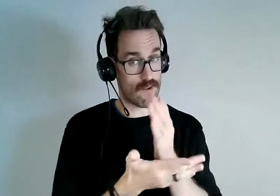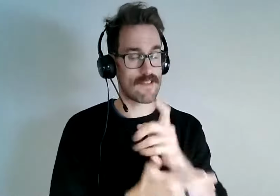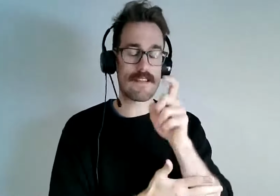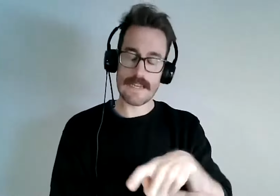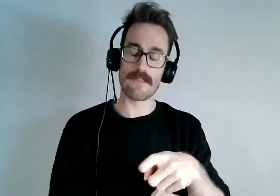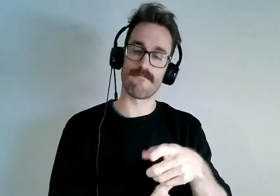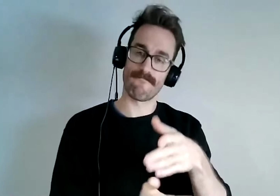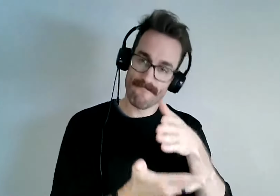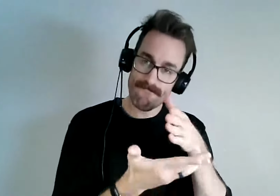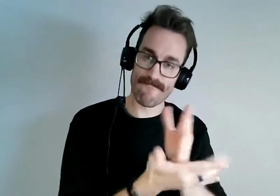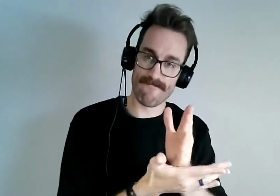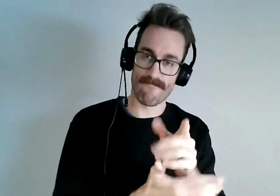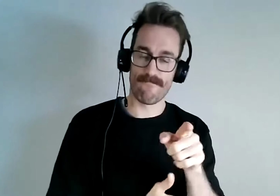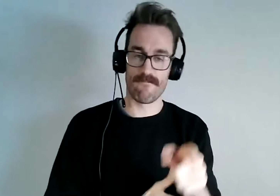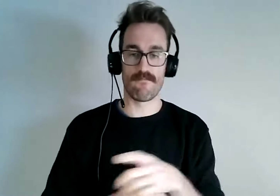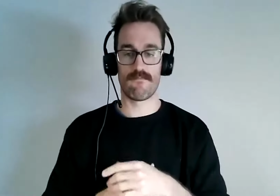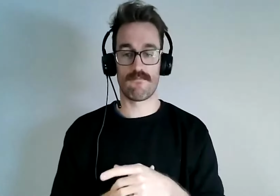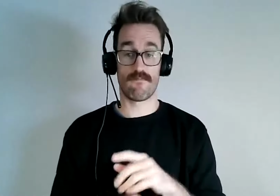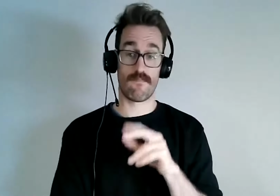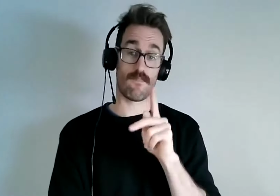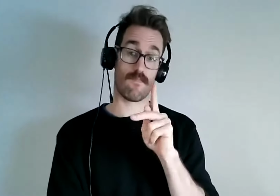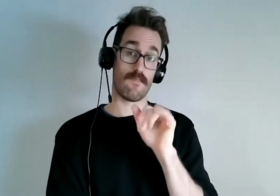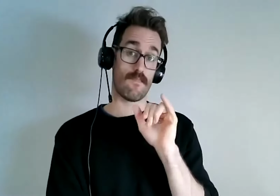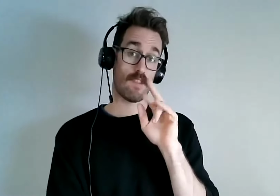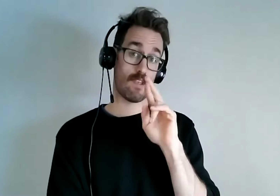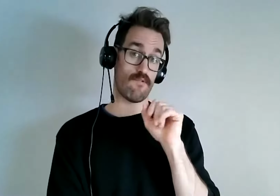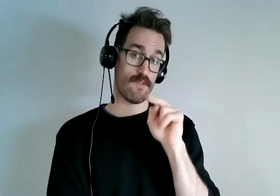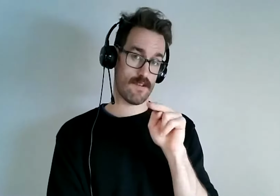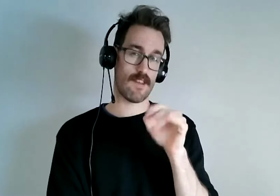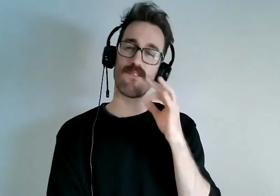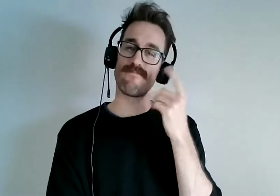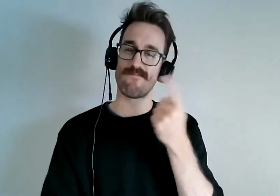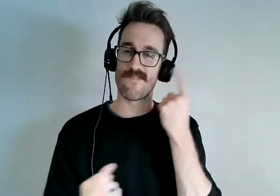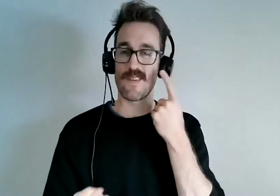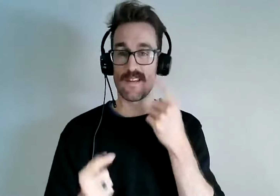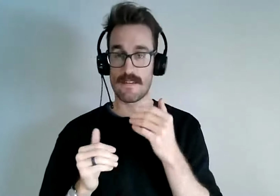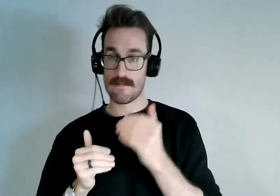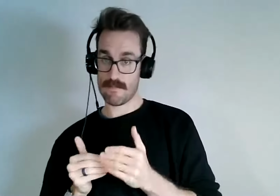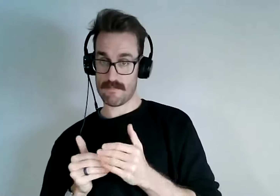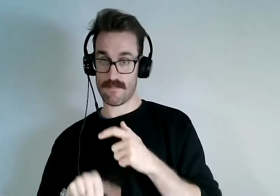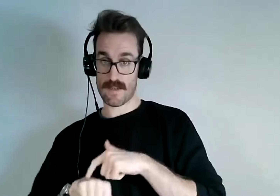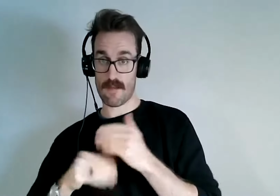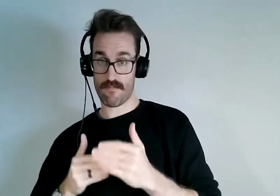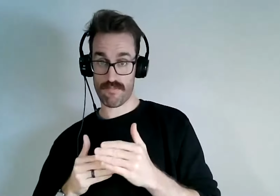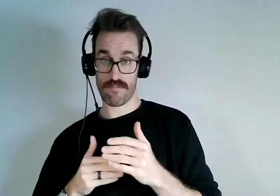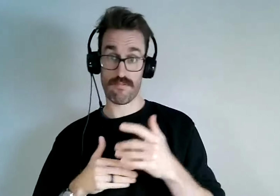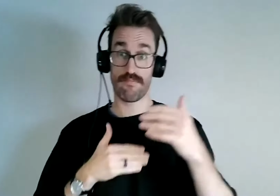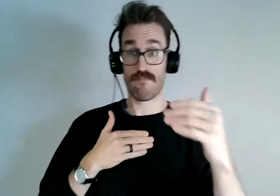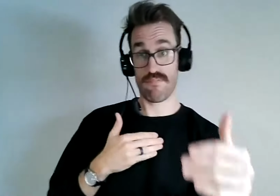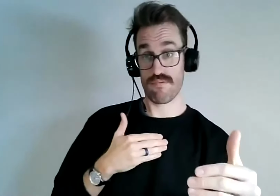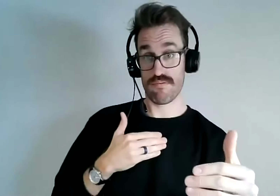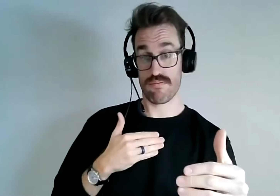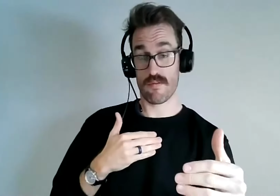And Benedict, if you think about this in the short, medium, and long term, I think on the long term, with proper training